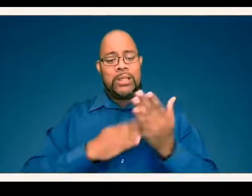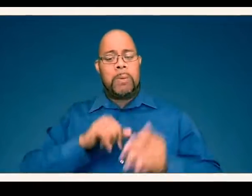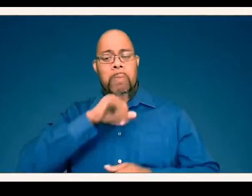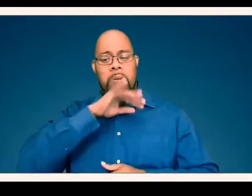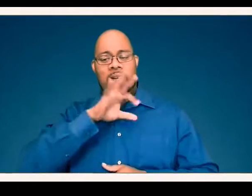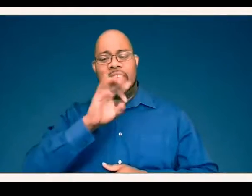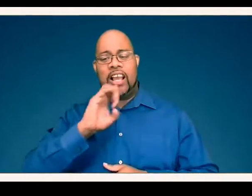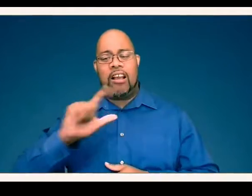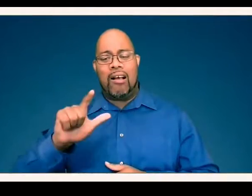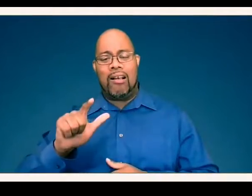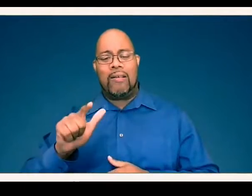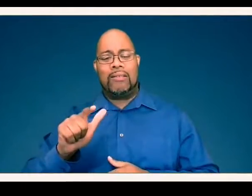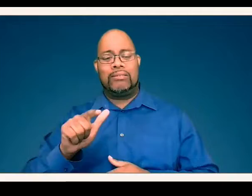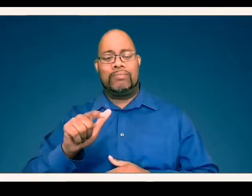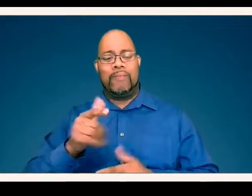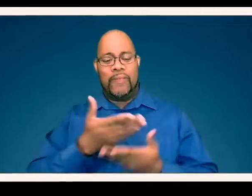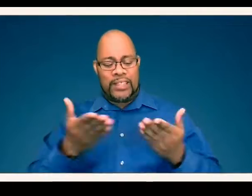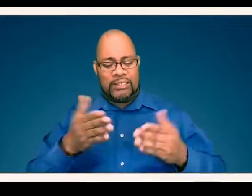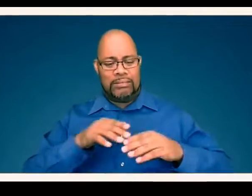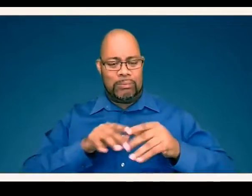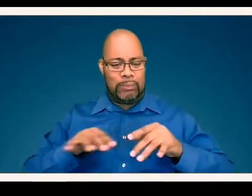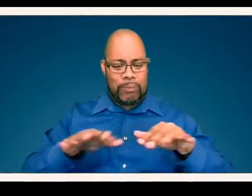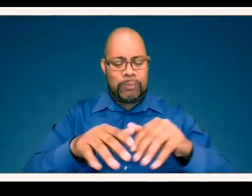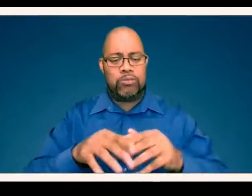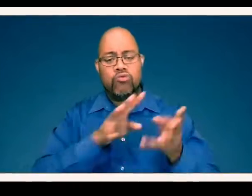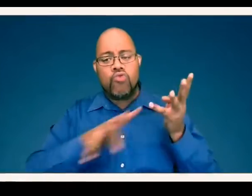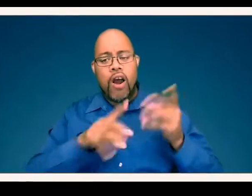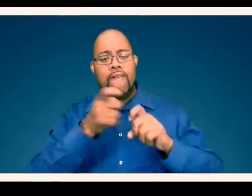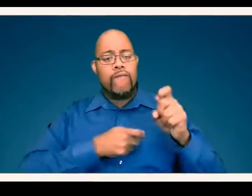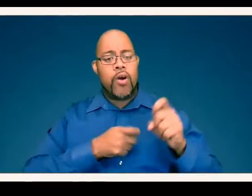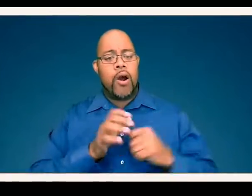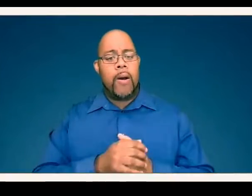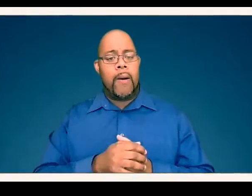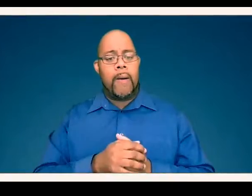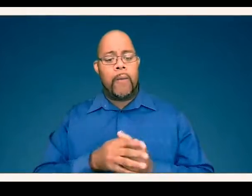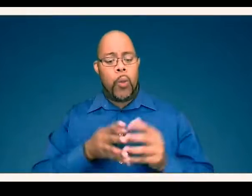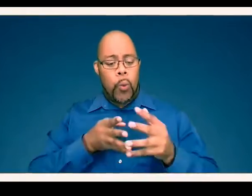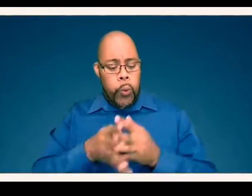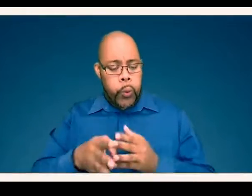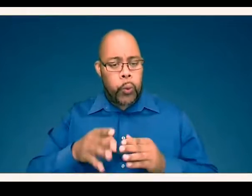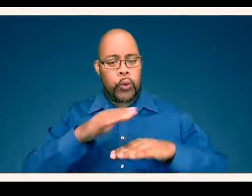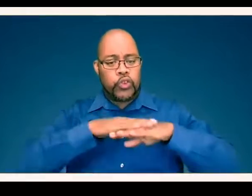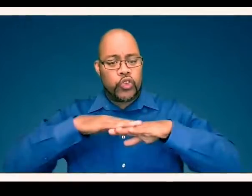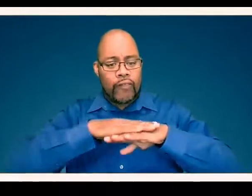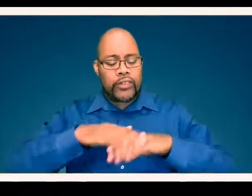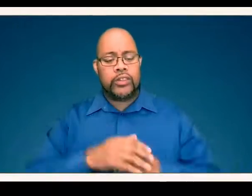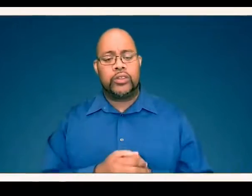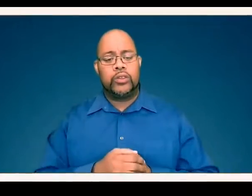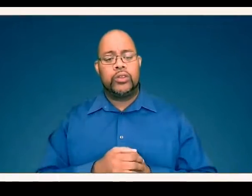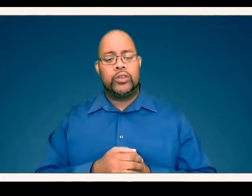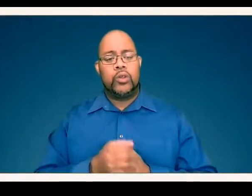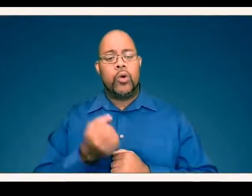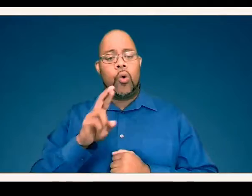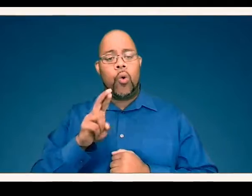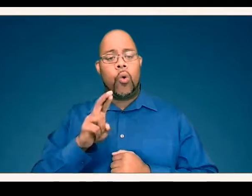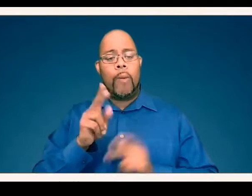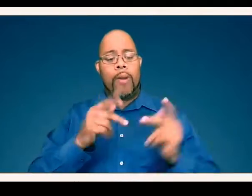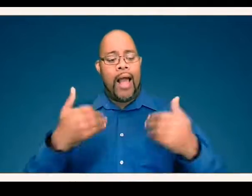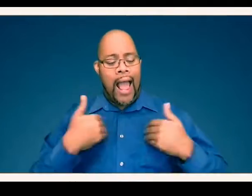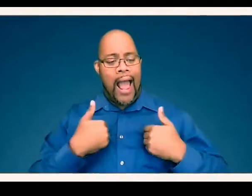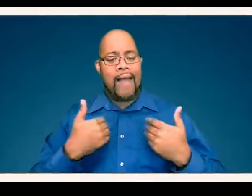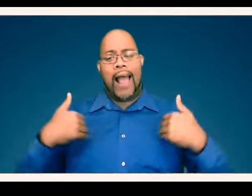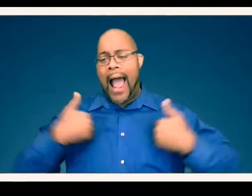these fecal coliforms from different types of runoff, whether it be from impervious surfaces or through people that